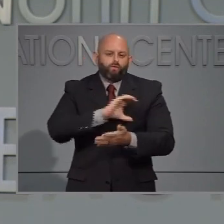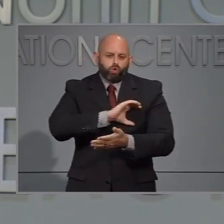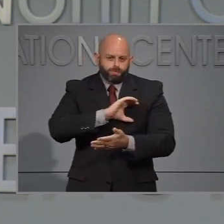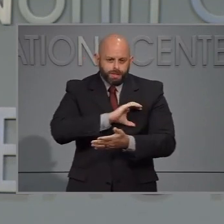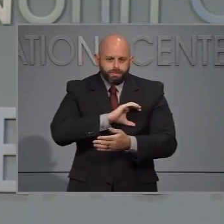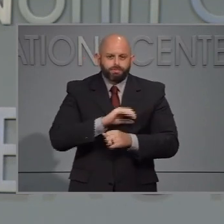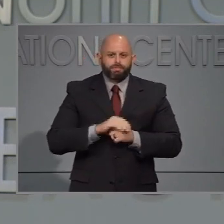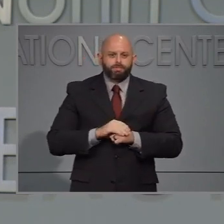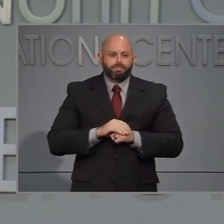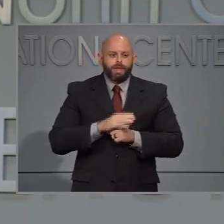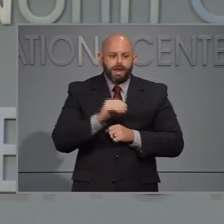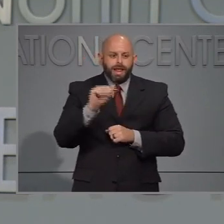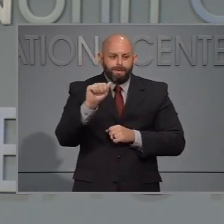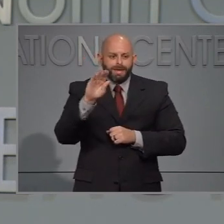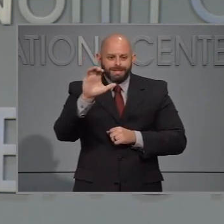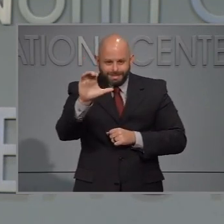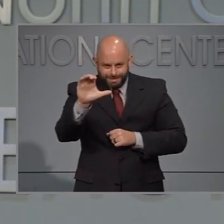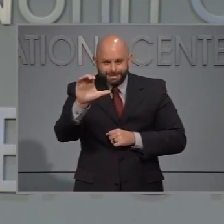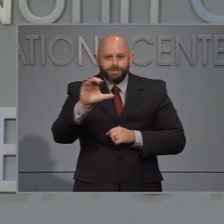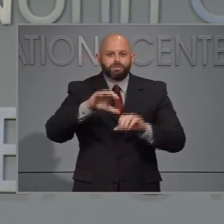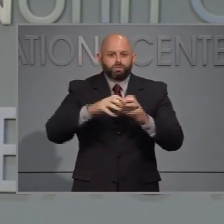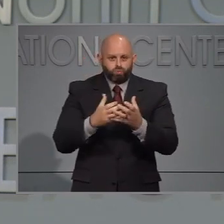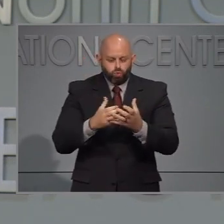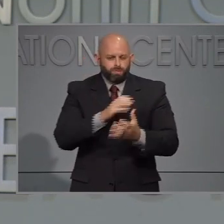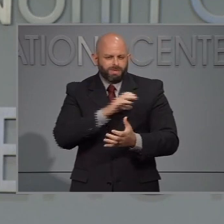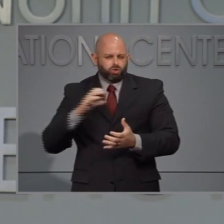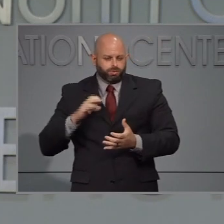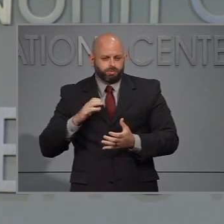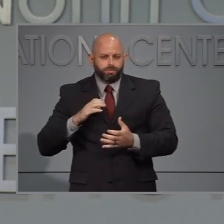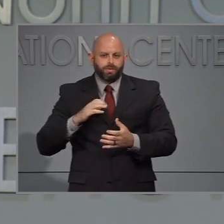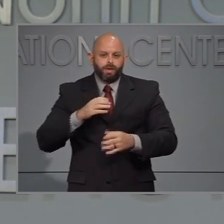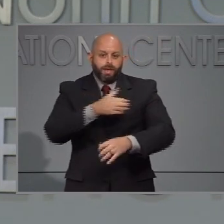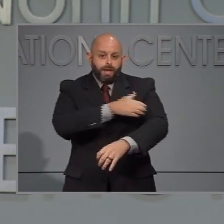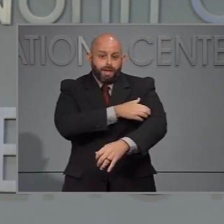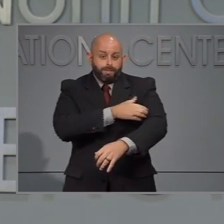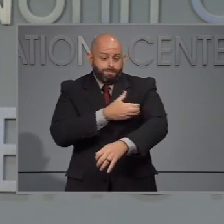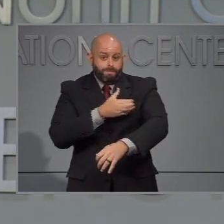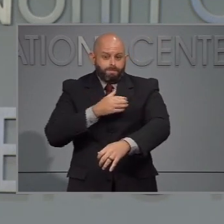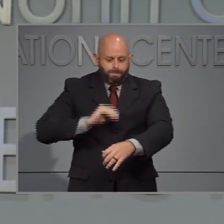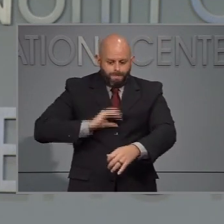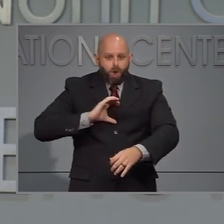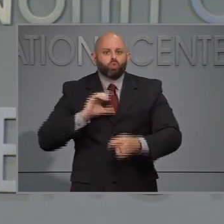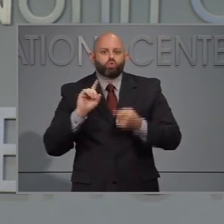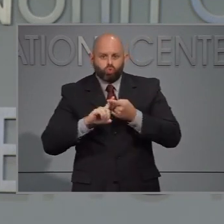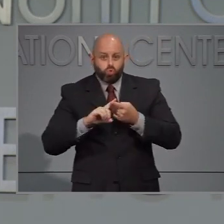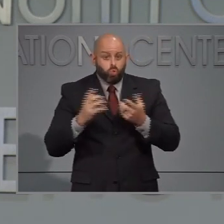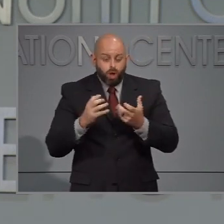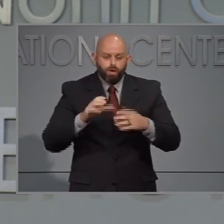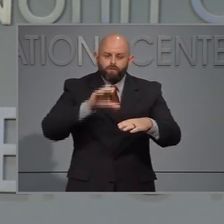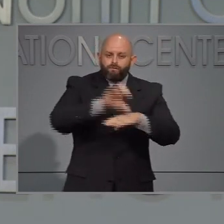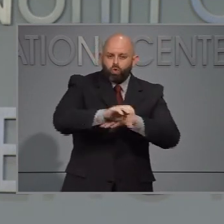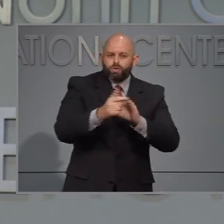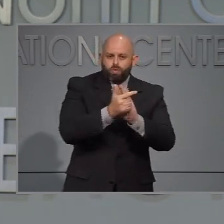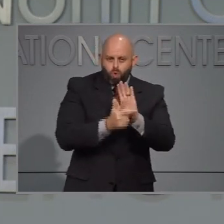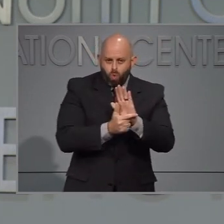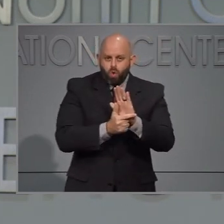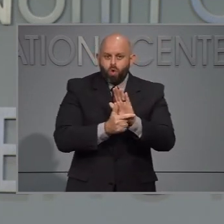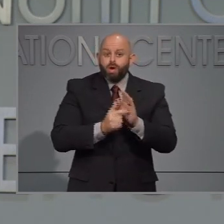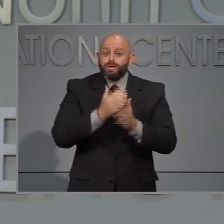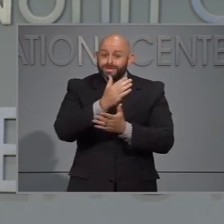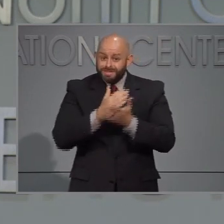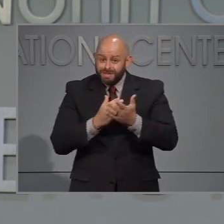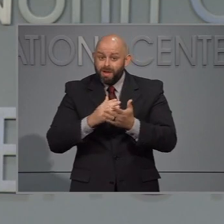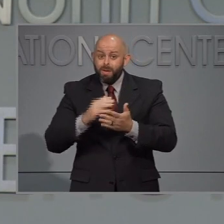empowered under this executive order to enforce the law. And in fact, There have been some bars that